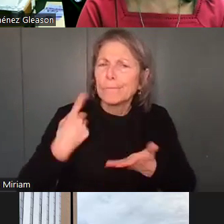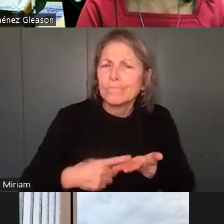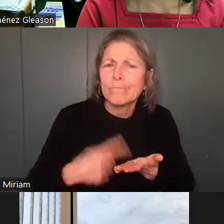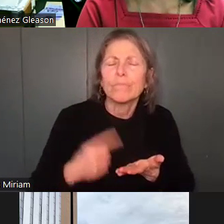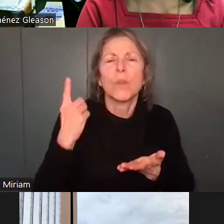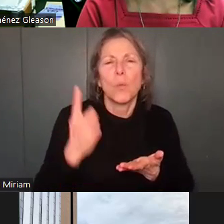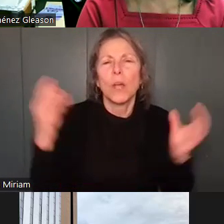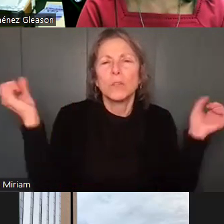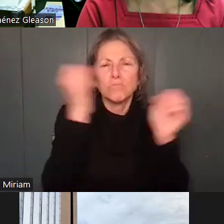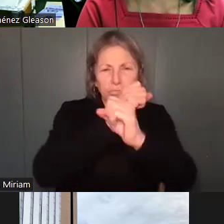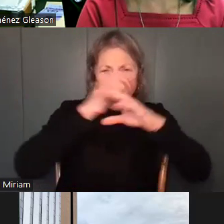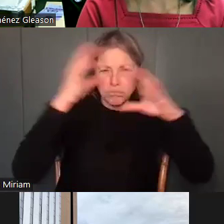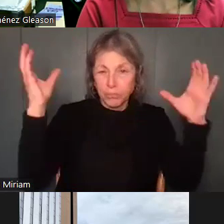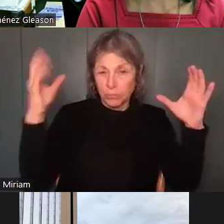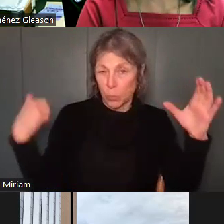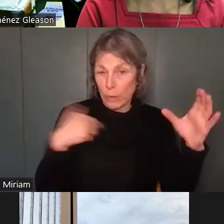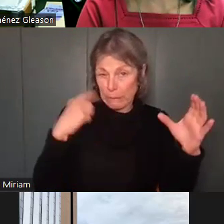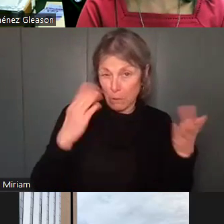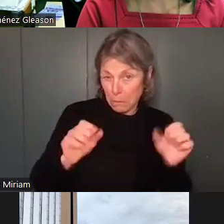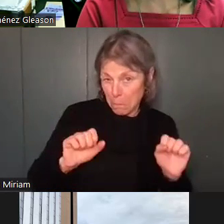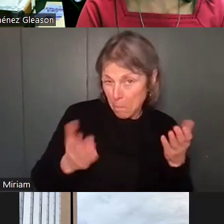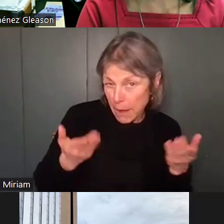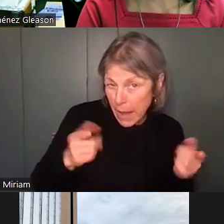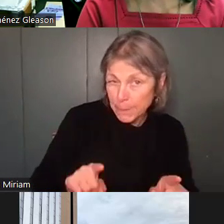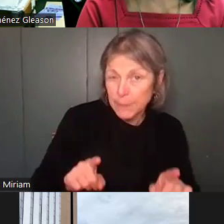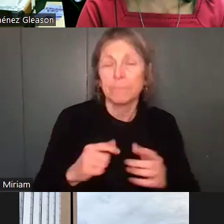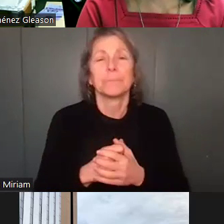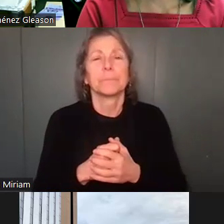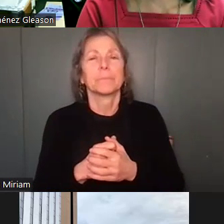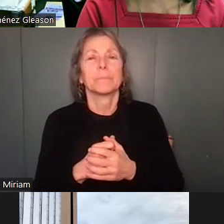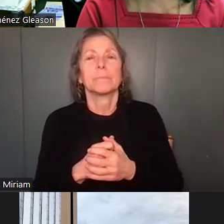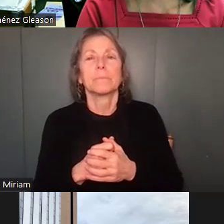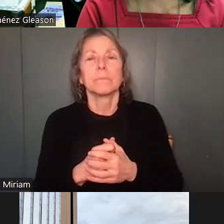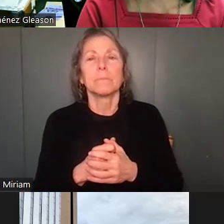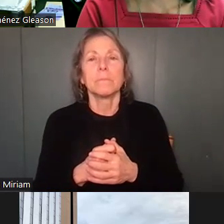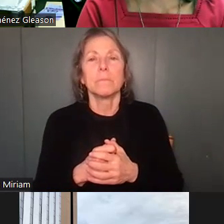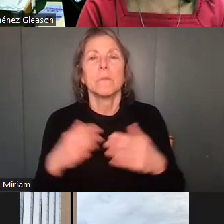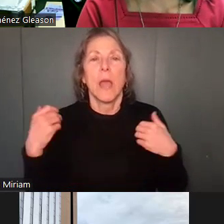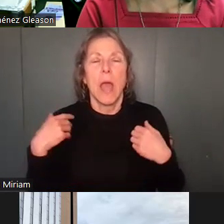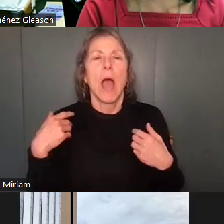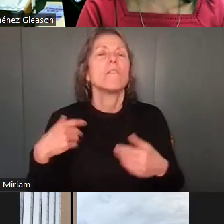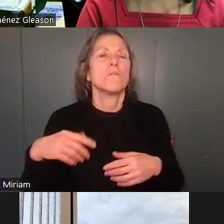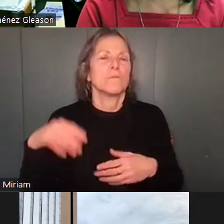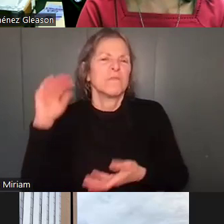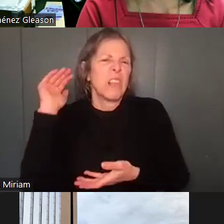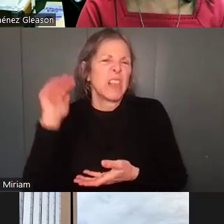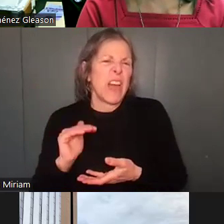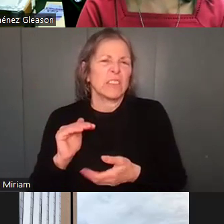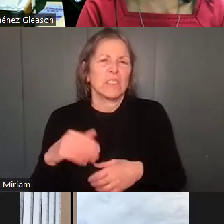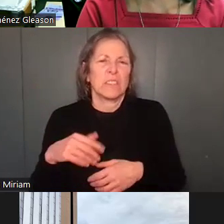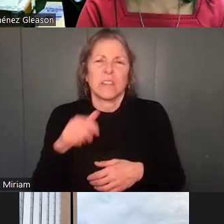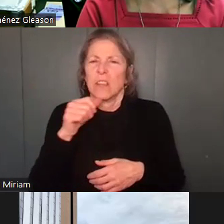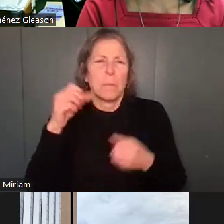we envisioned is having less AC3 meetings to really